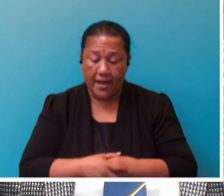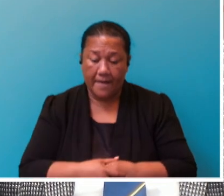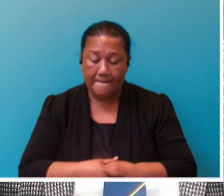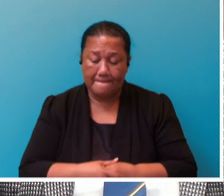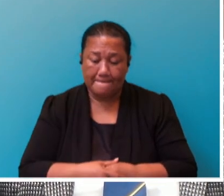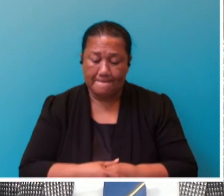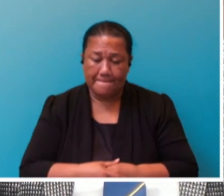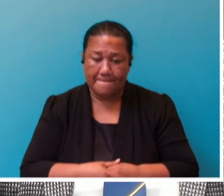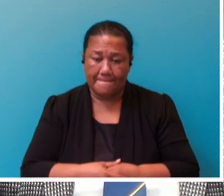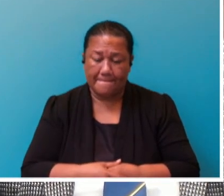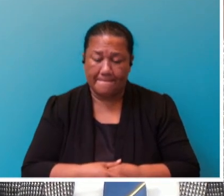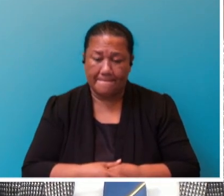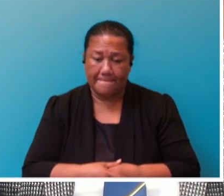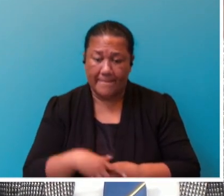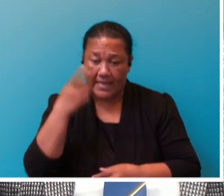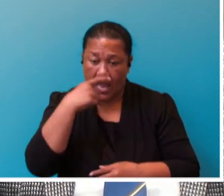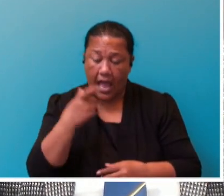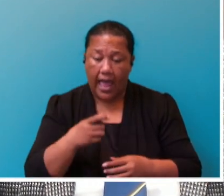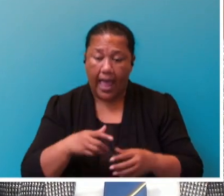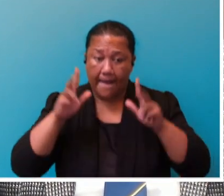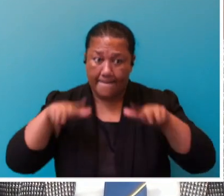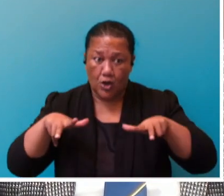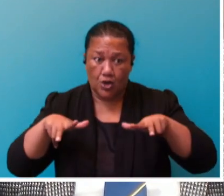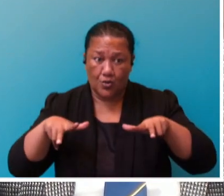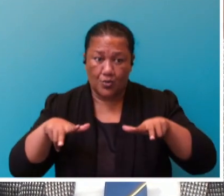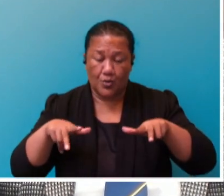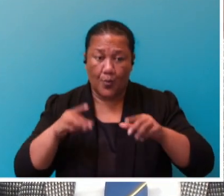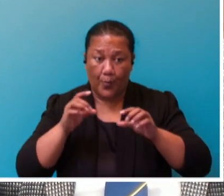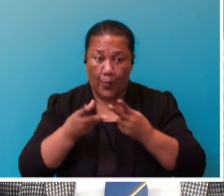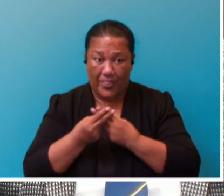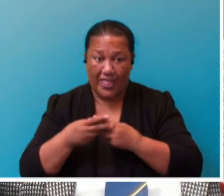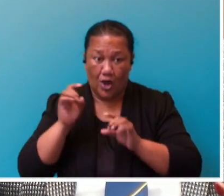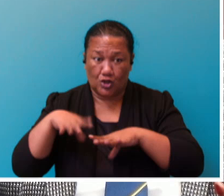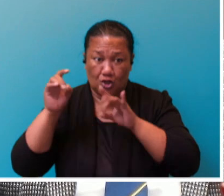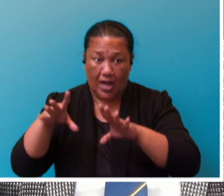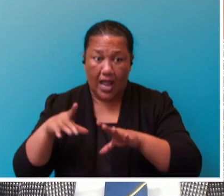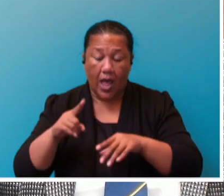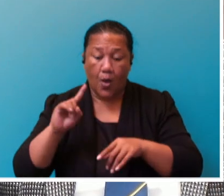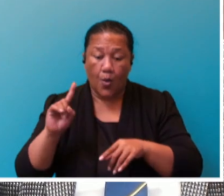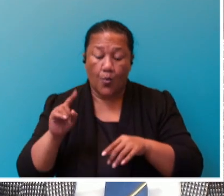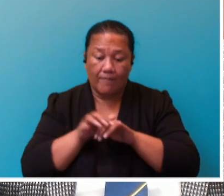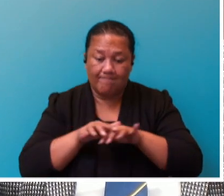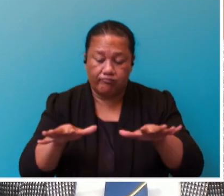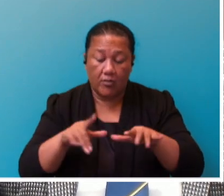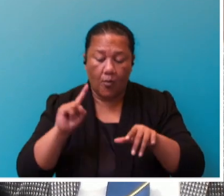We, through the cyber MOU with Australia, we deployed the first external